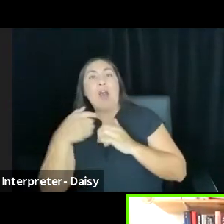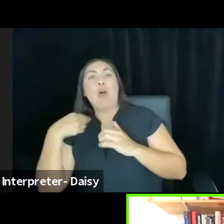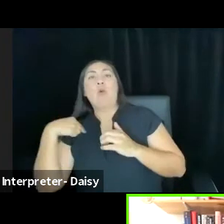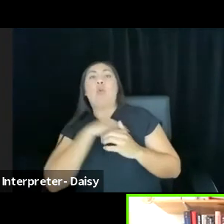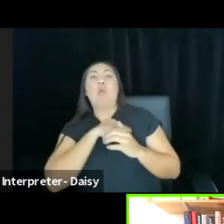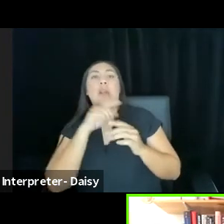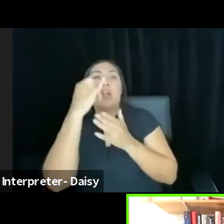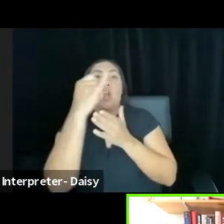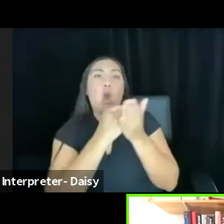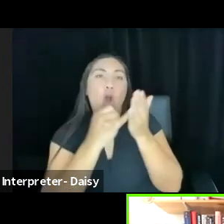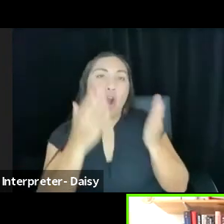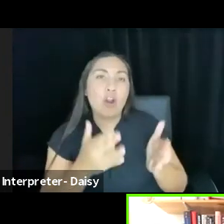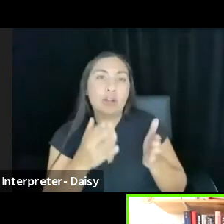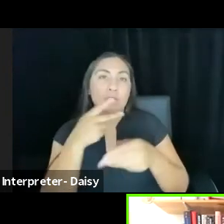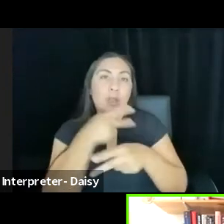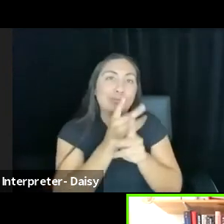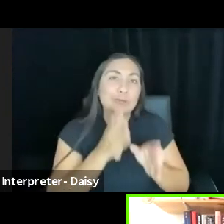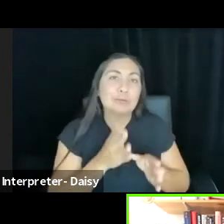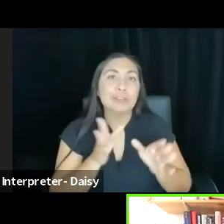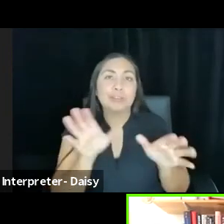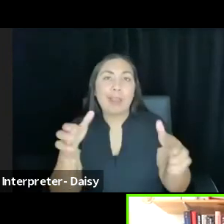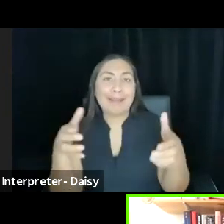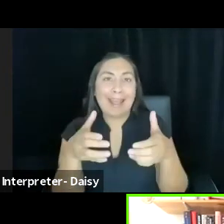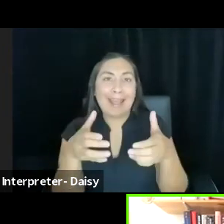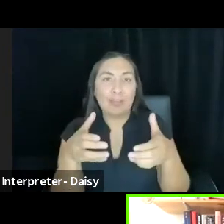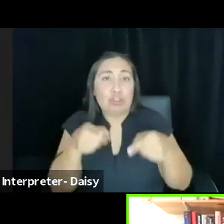producers gather in this time.